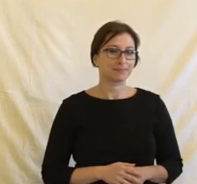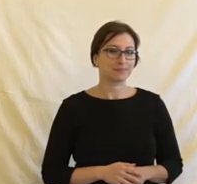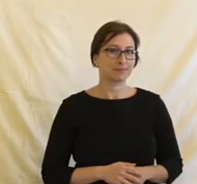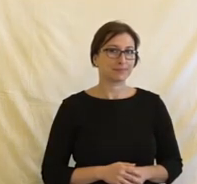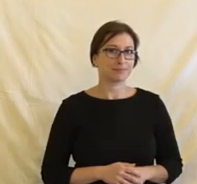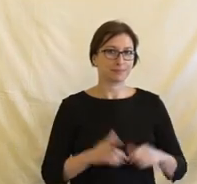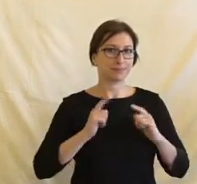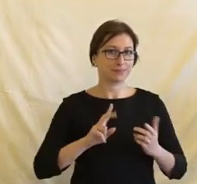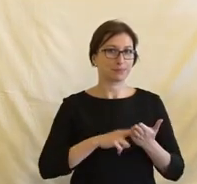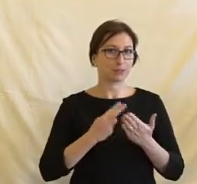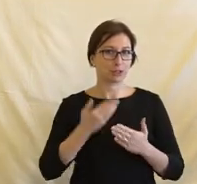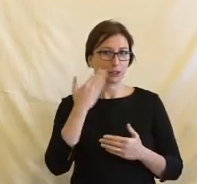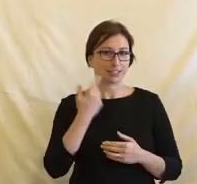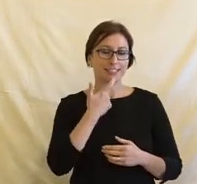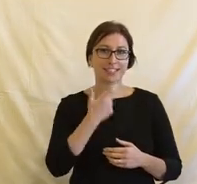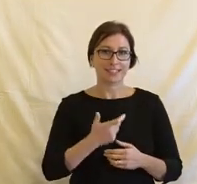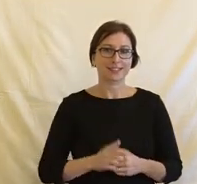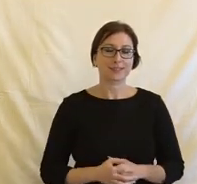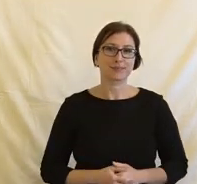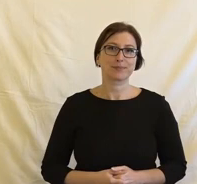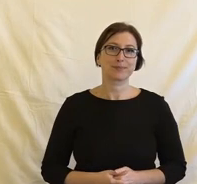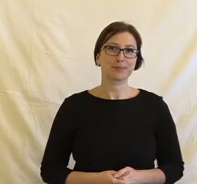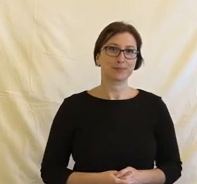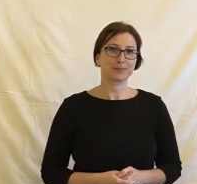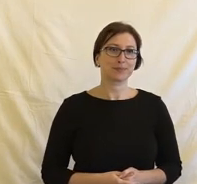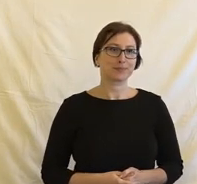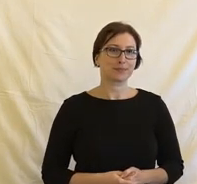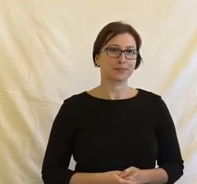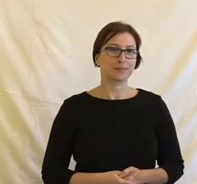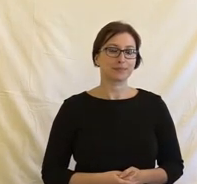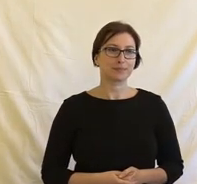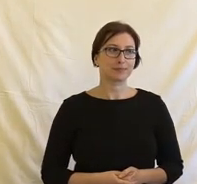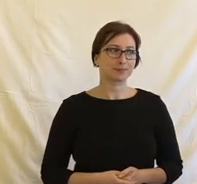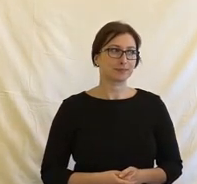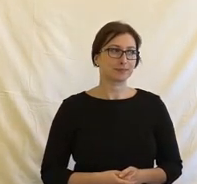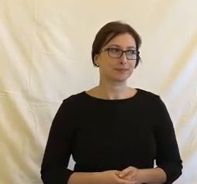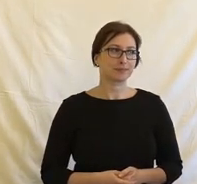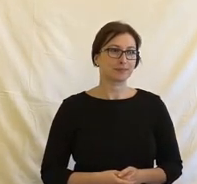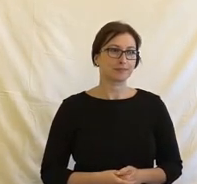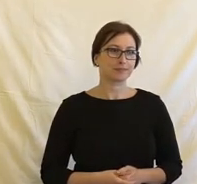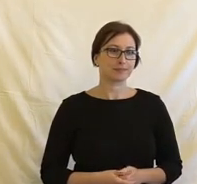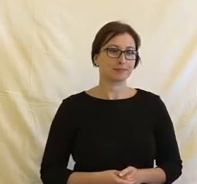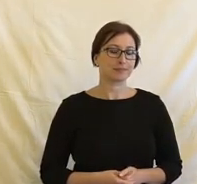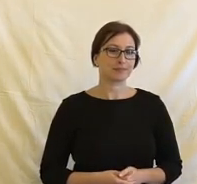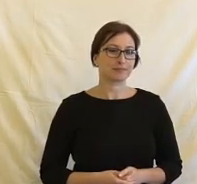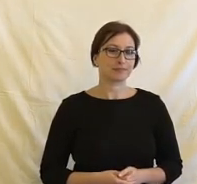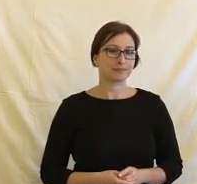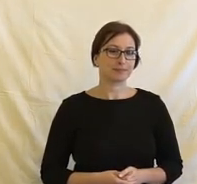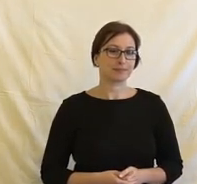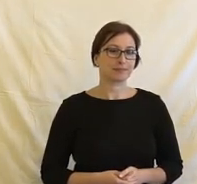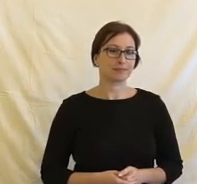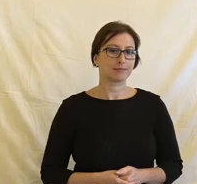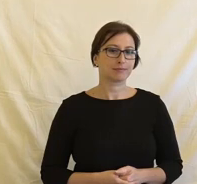So I'm sure I got the presentation. I didn't get the whole idea here, but I think I'm just